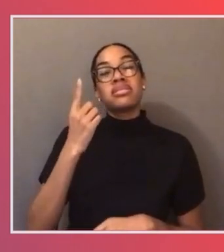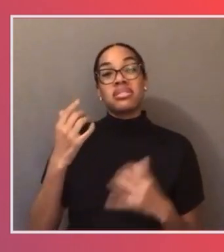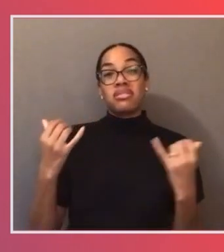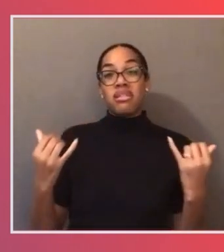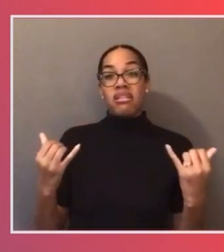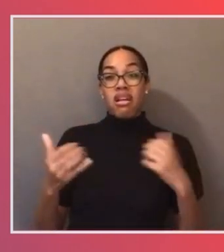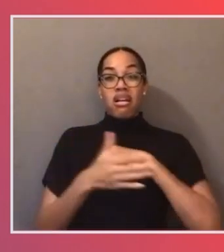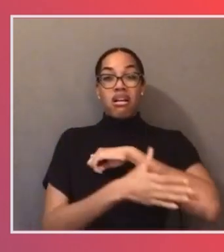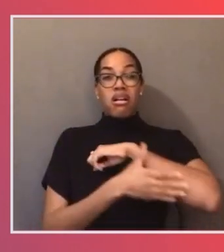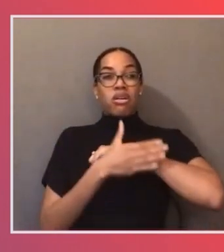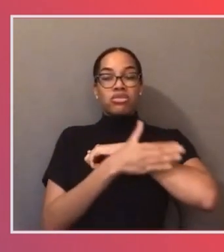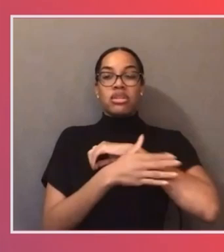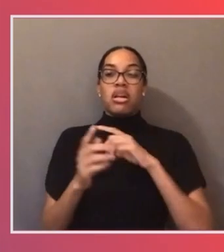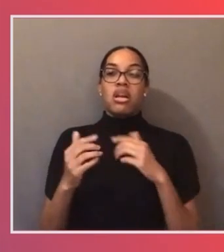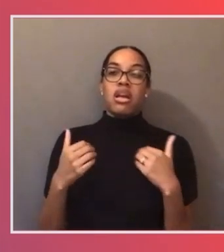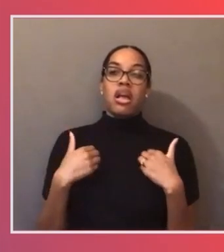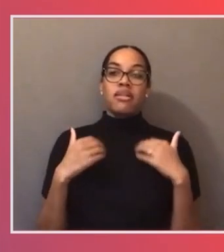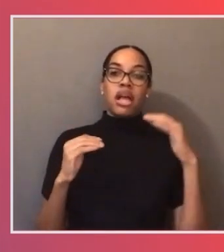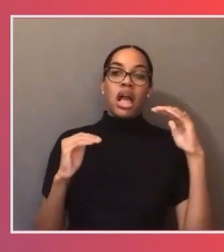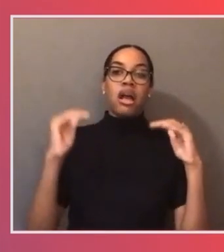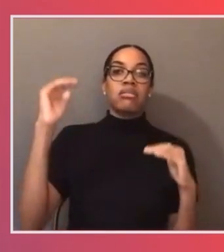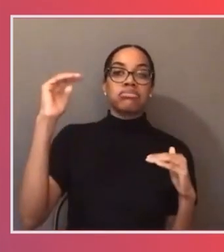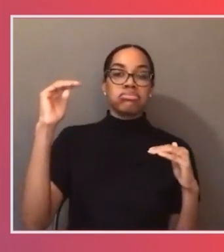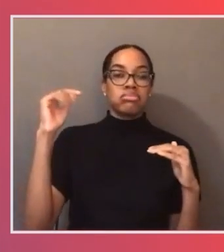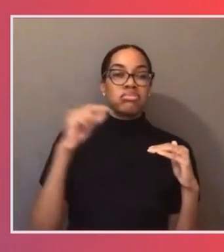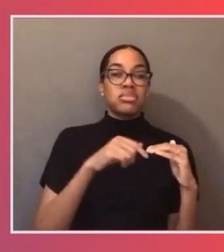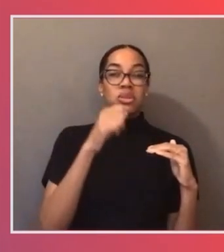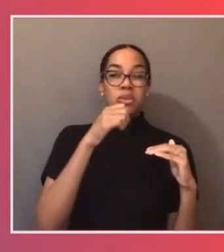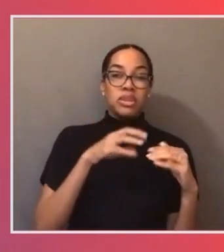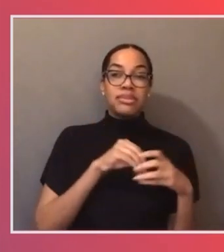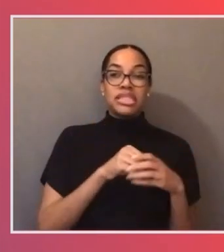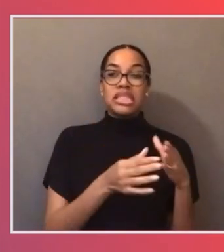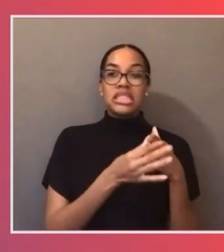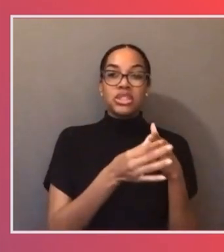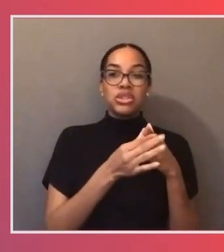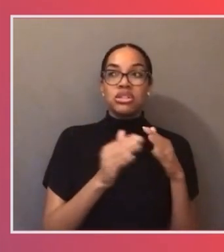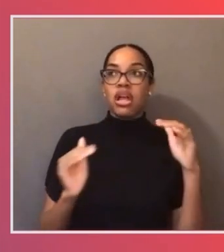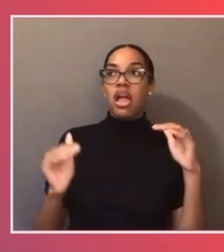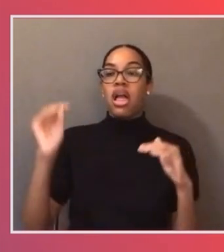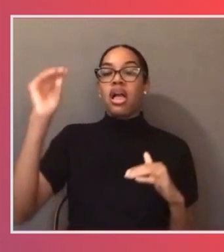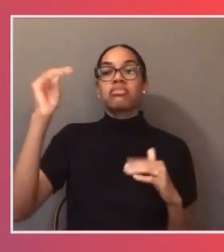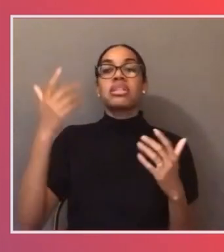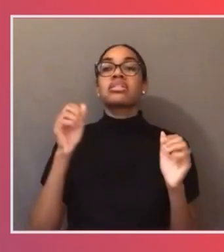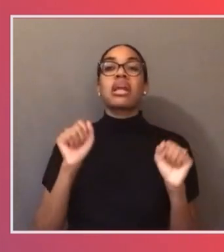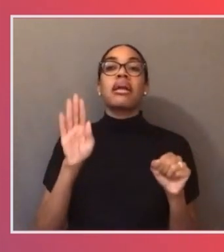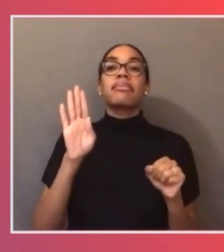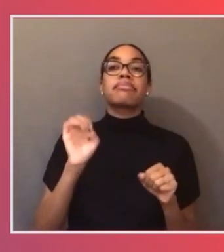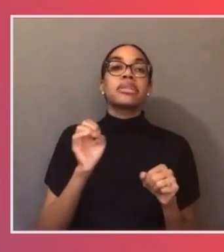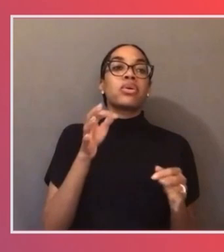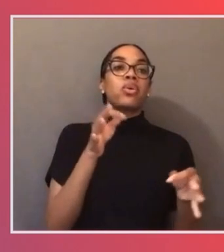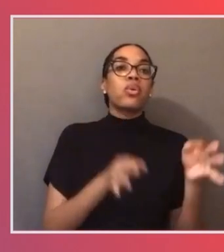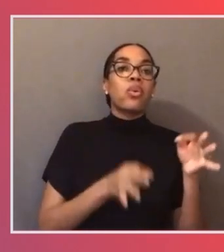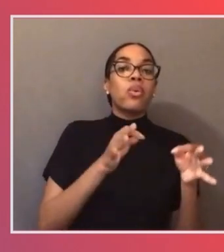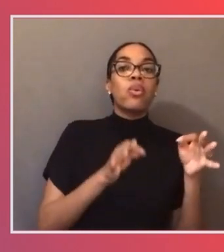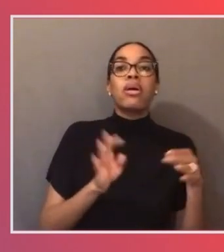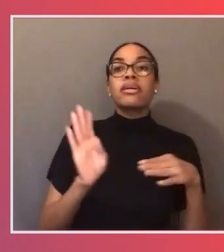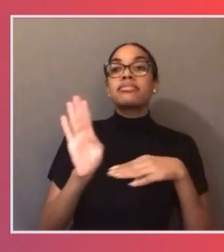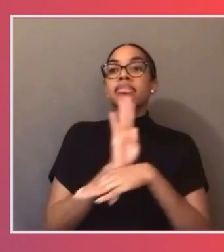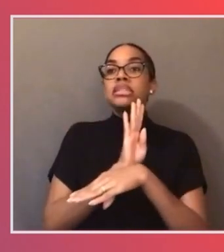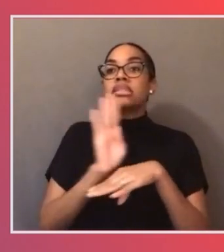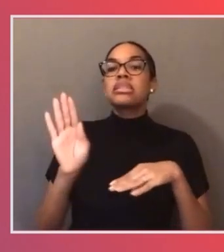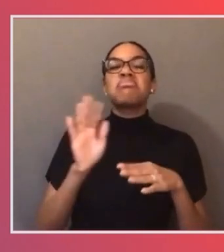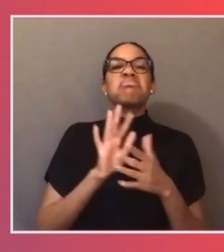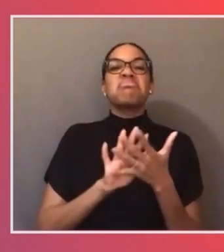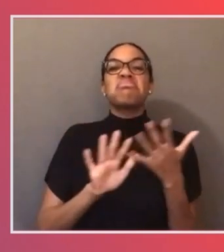the corporate boardroom or the courtroom. And so part of what we have to do as women is